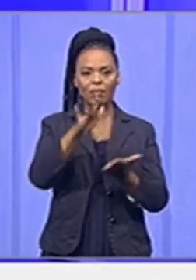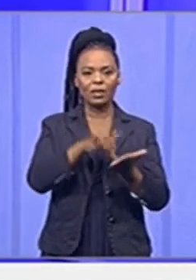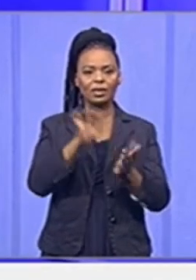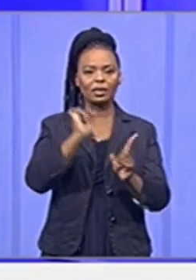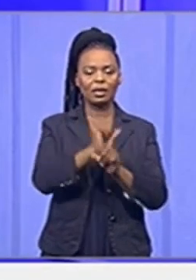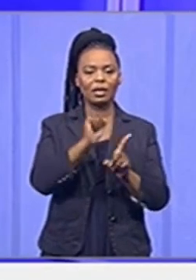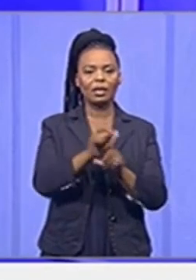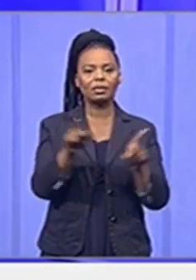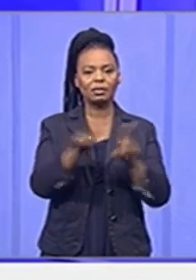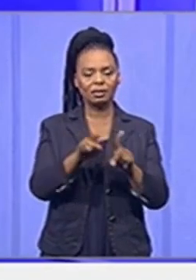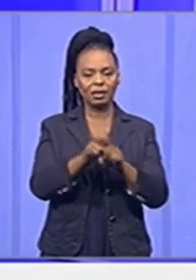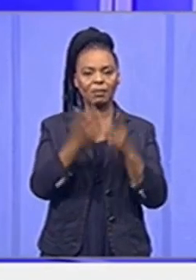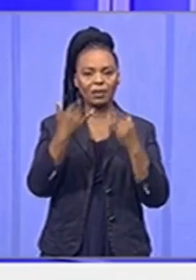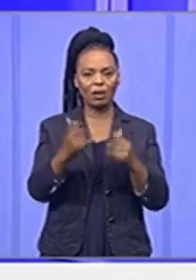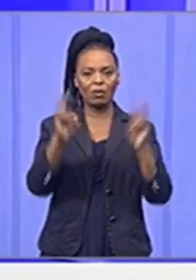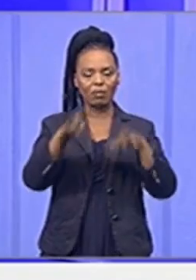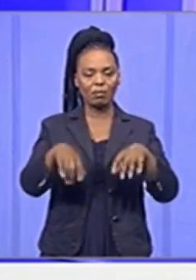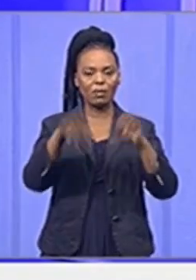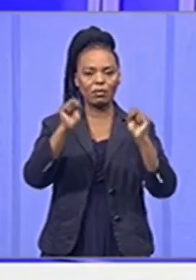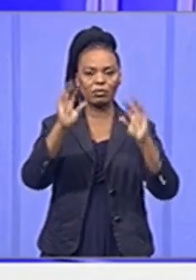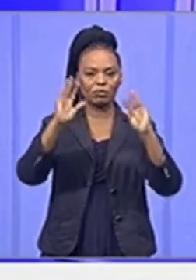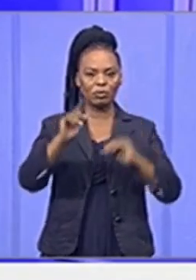ho fela ha kimollo ya motlakase.